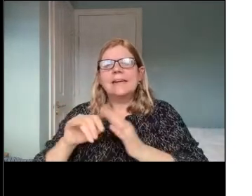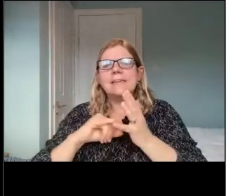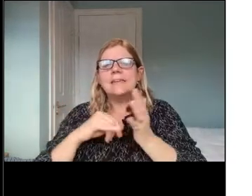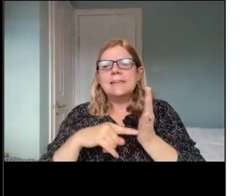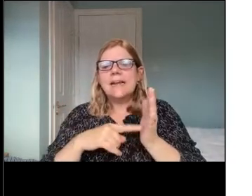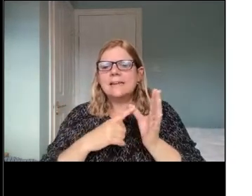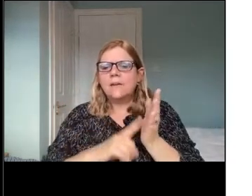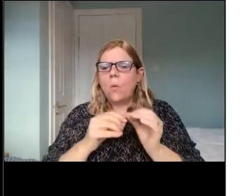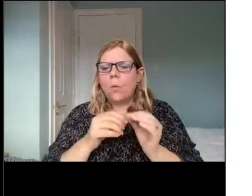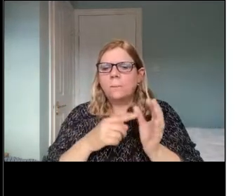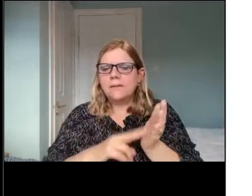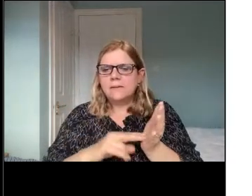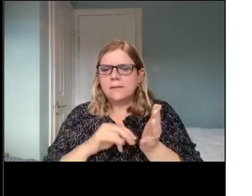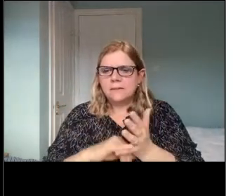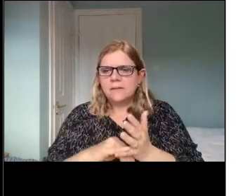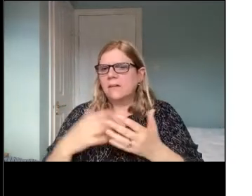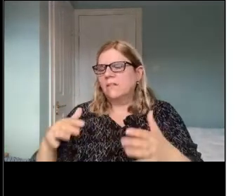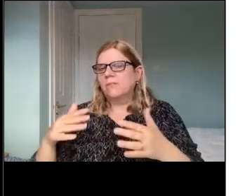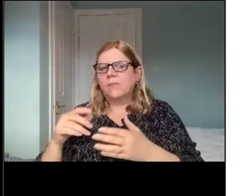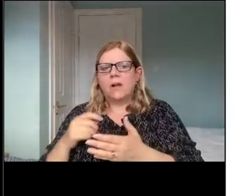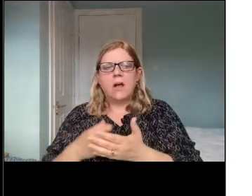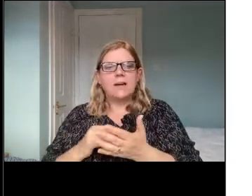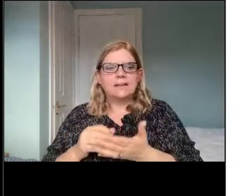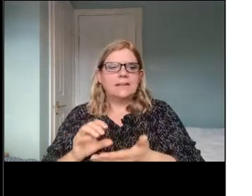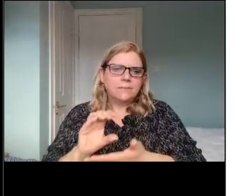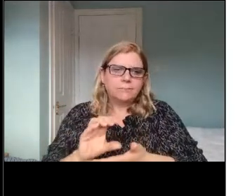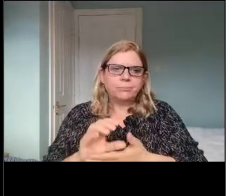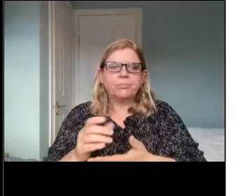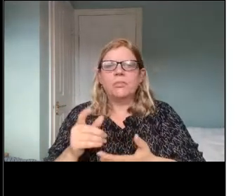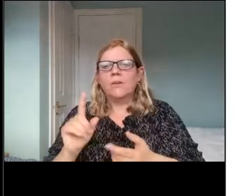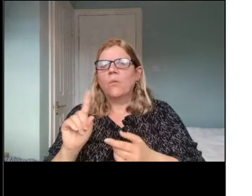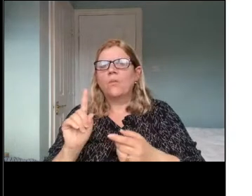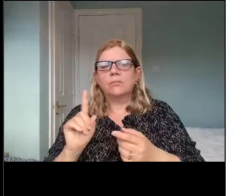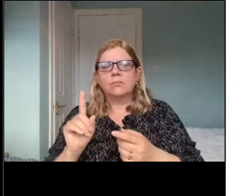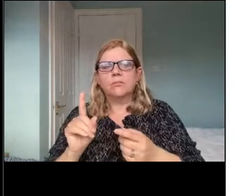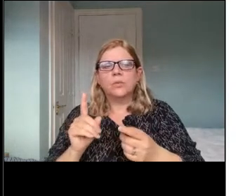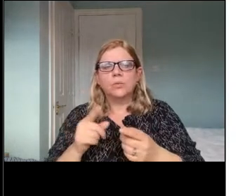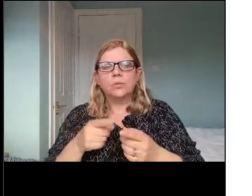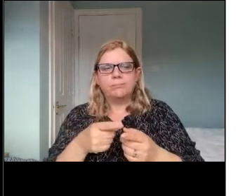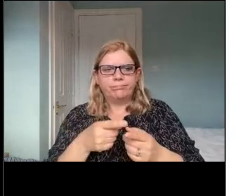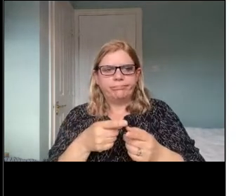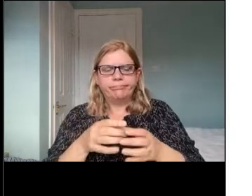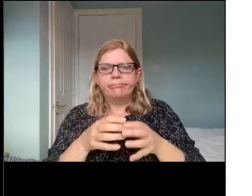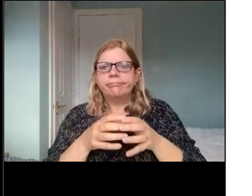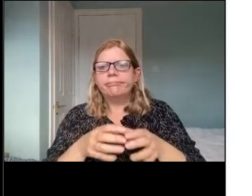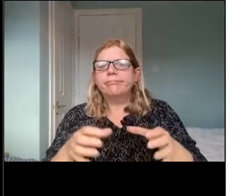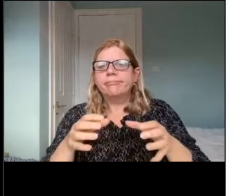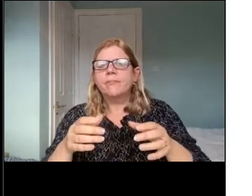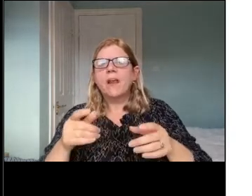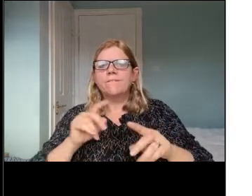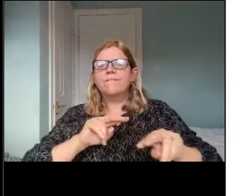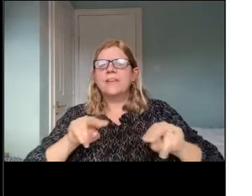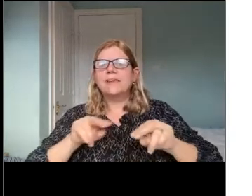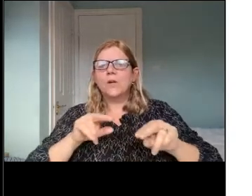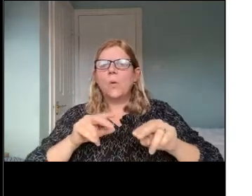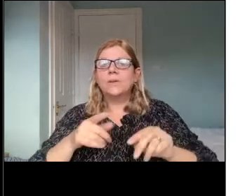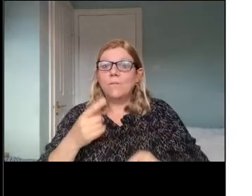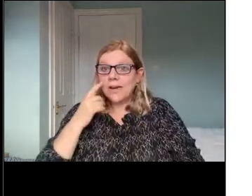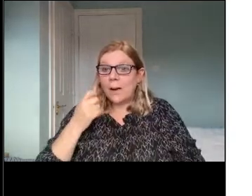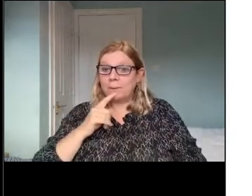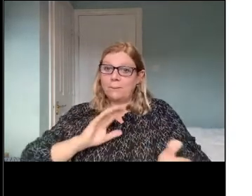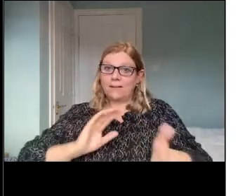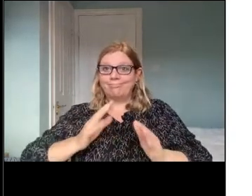Working with Heathlands School for the Deaf in St Albans. The RSC has funded work with them, so we've been able